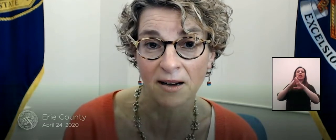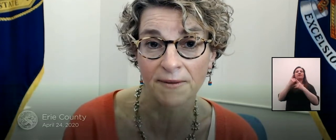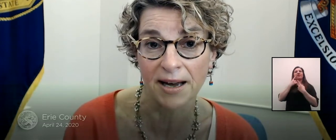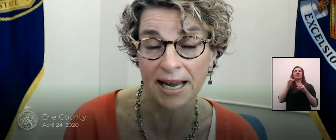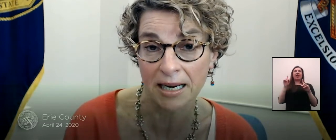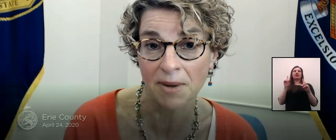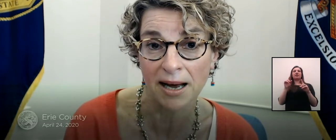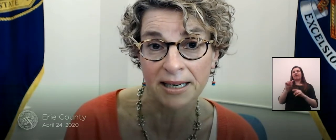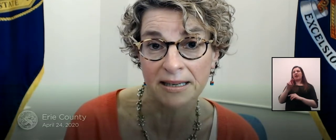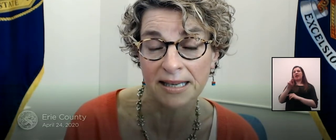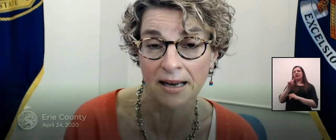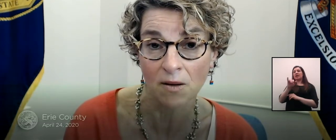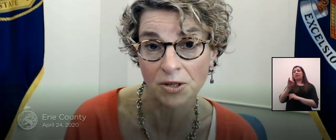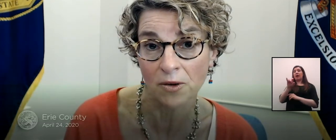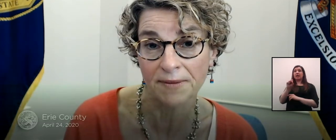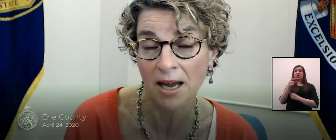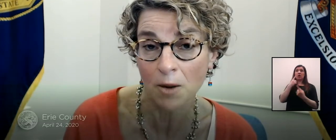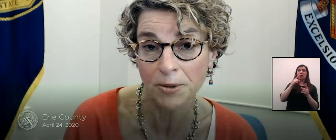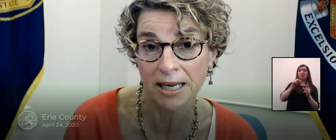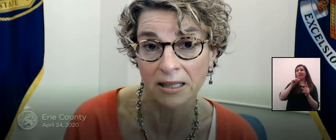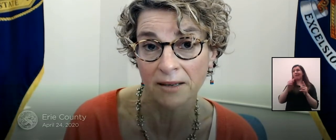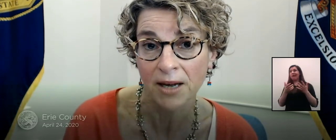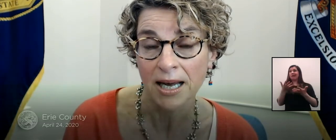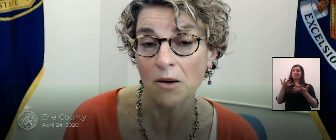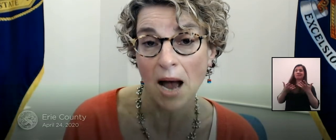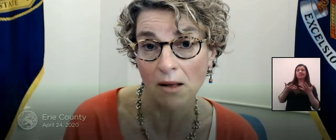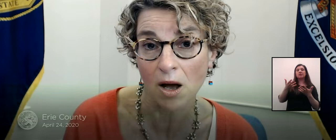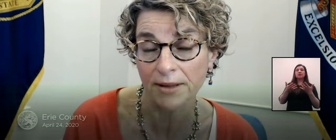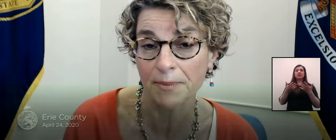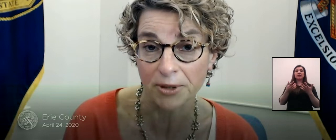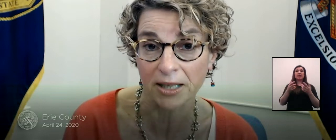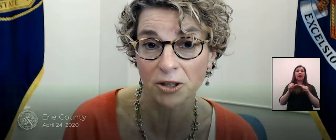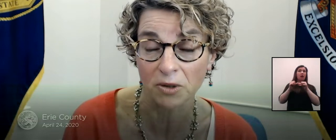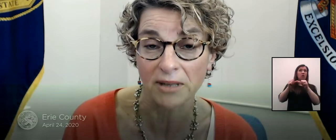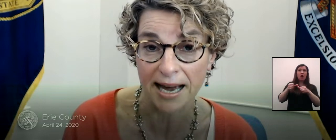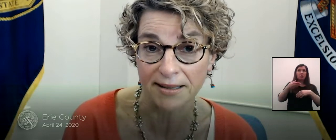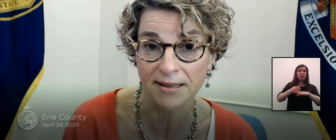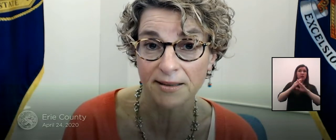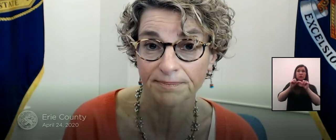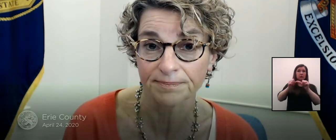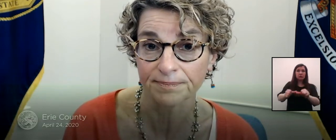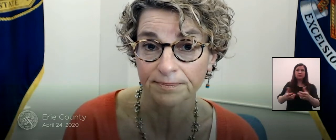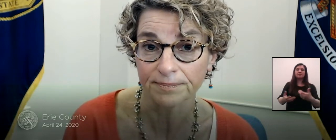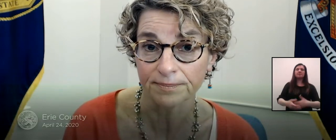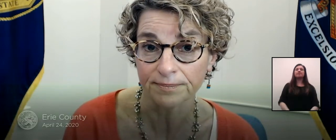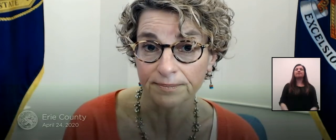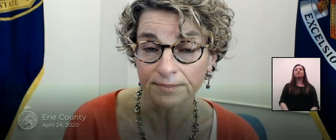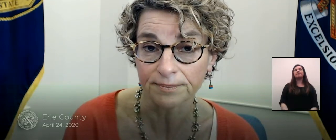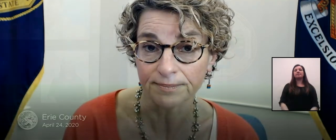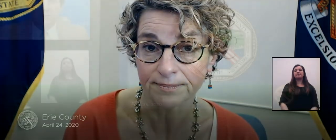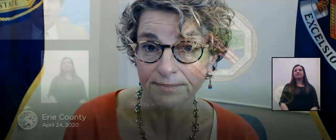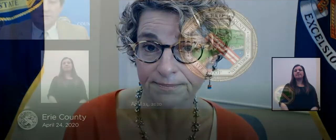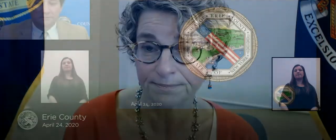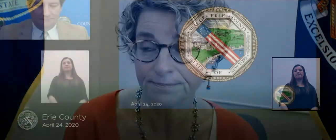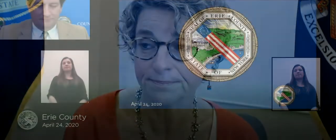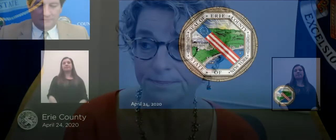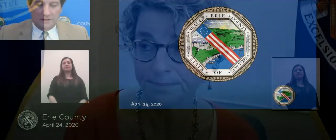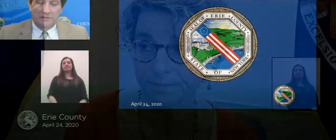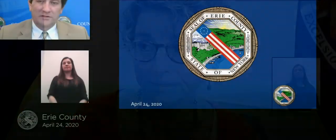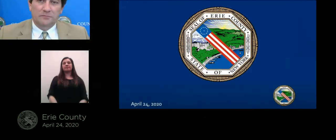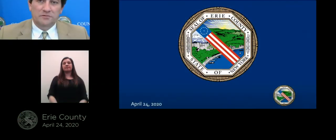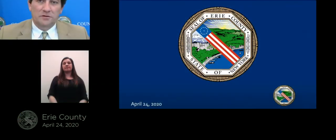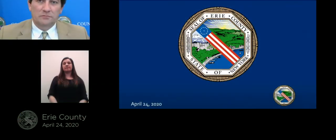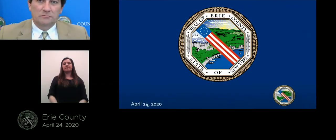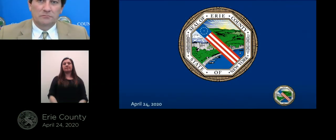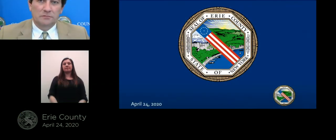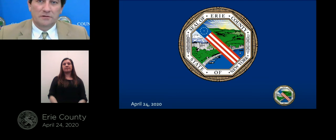effect of antibodies, and also if they are protective, how long that protection will last. Thank you, Doctor.